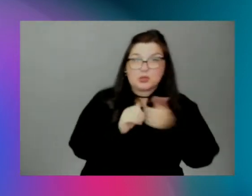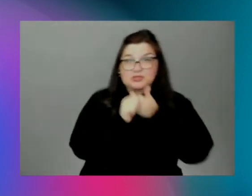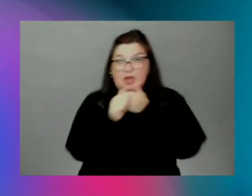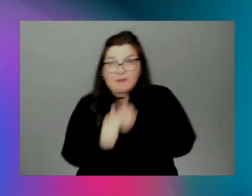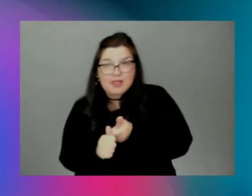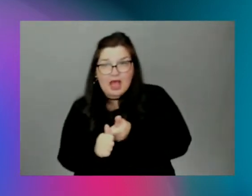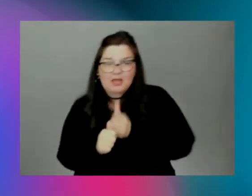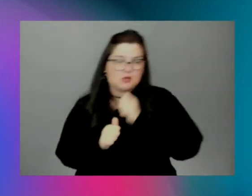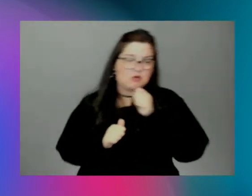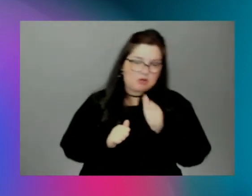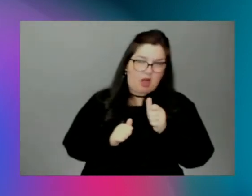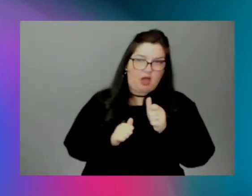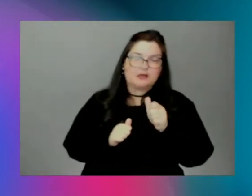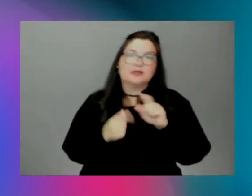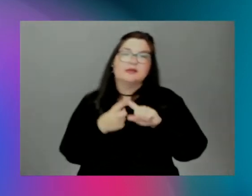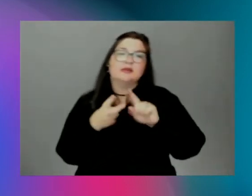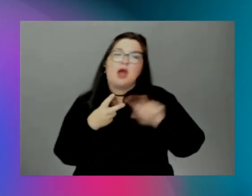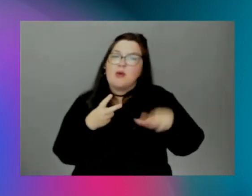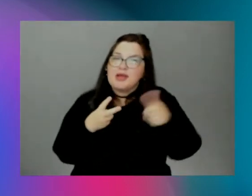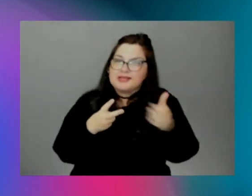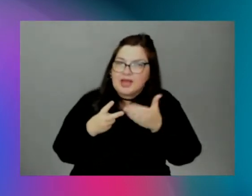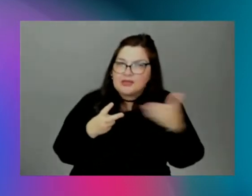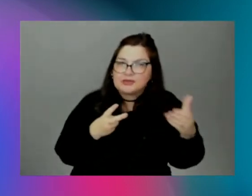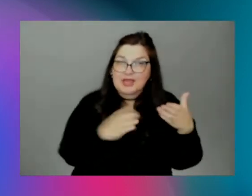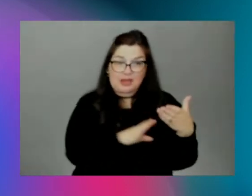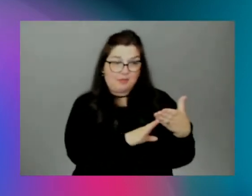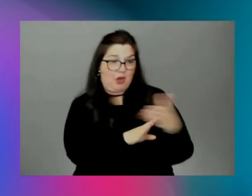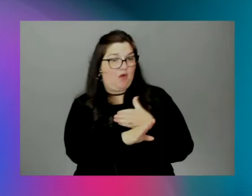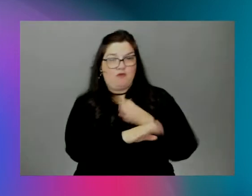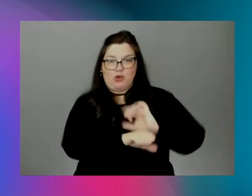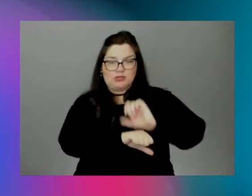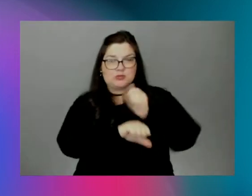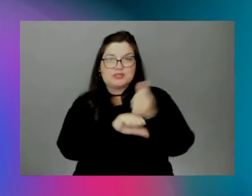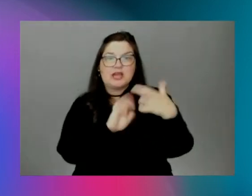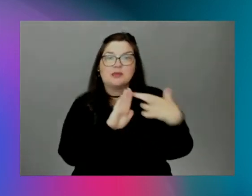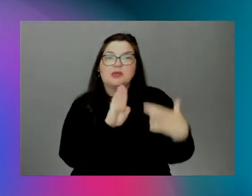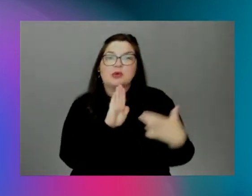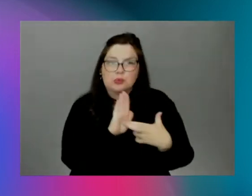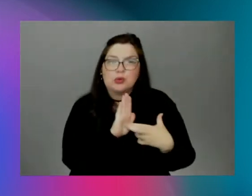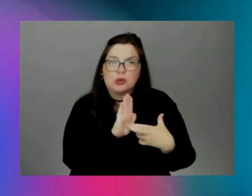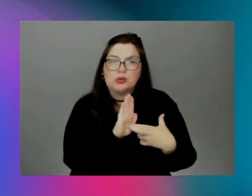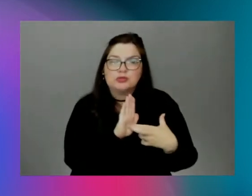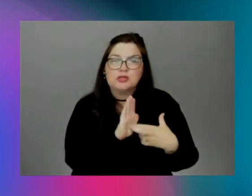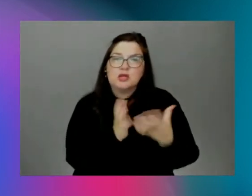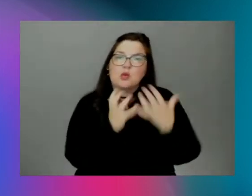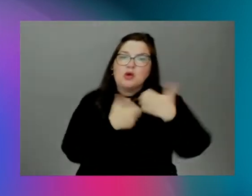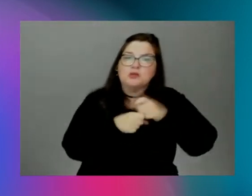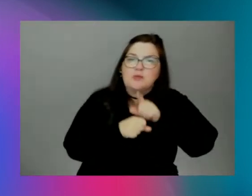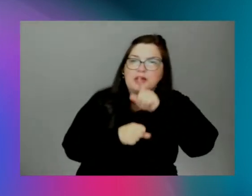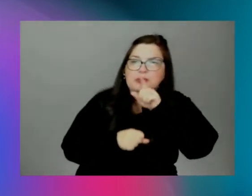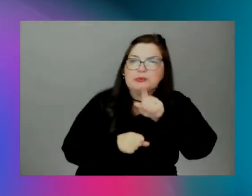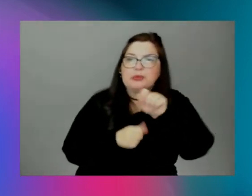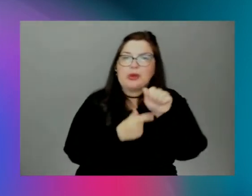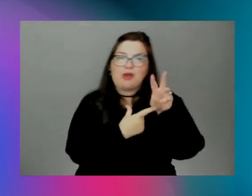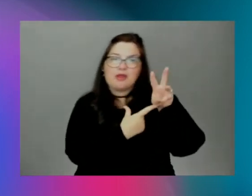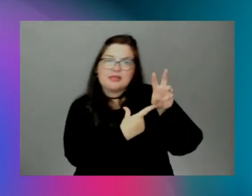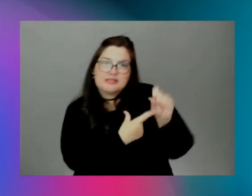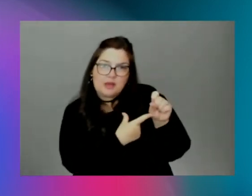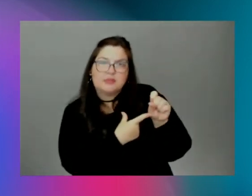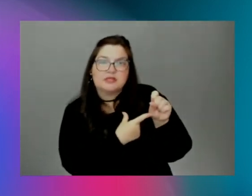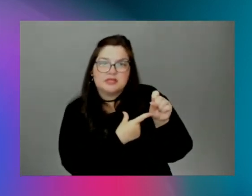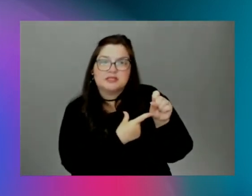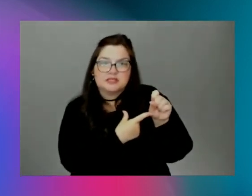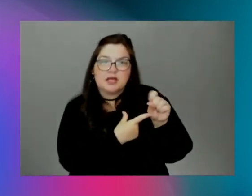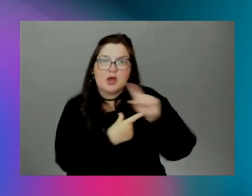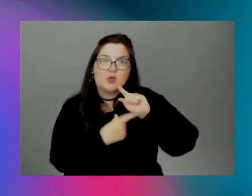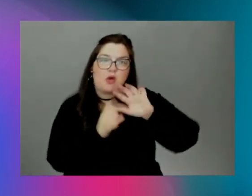right, before you even create these rules and all, right, you wanted to make sure that your AWS whole environment